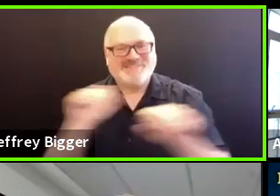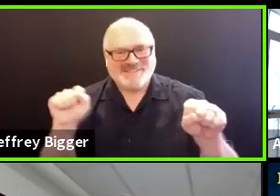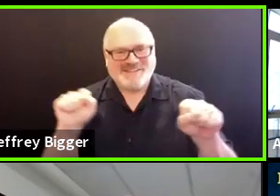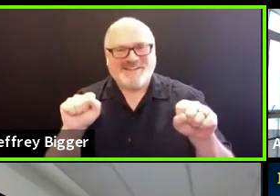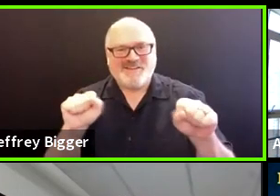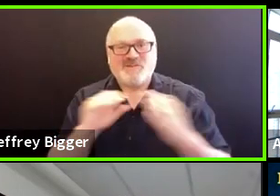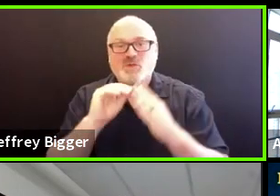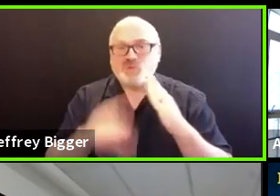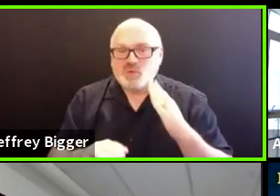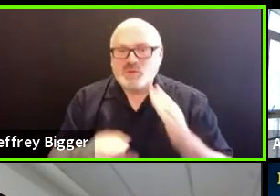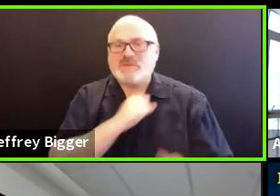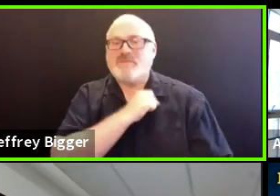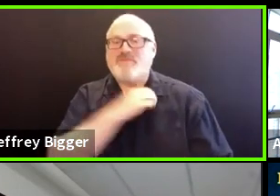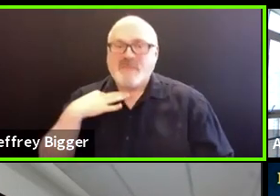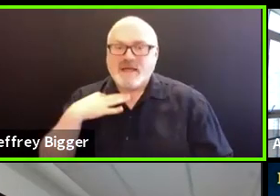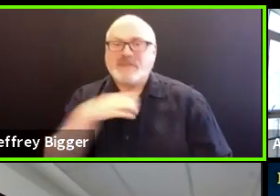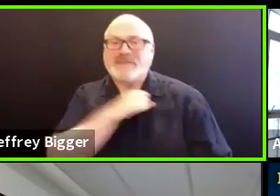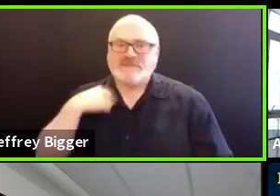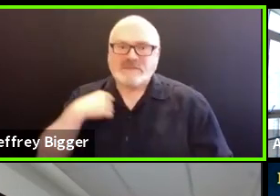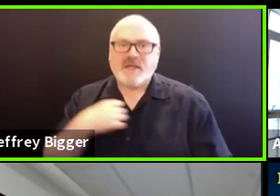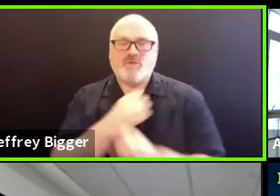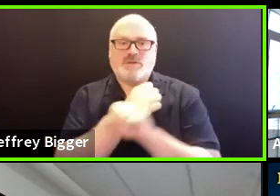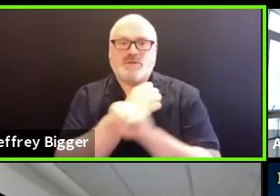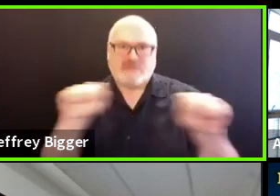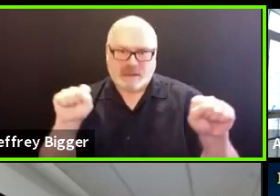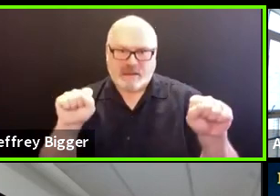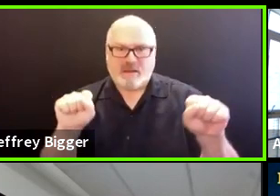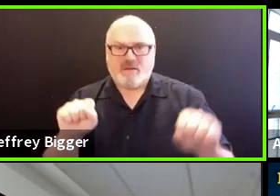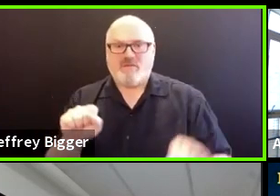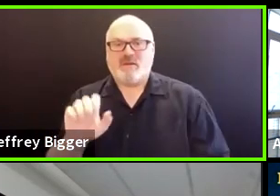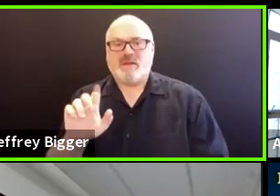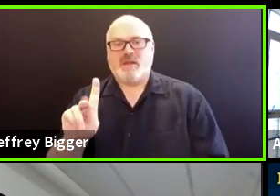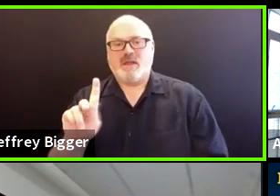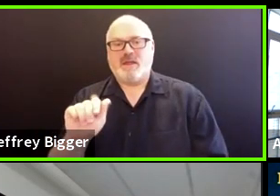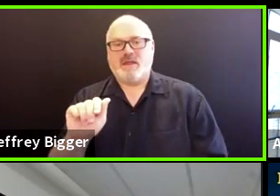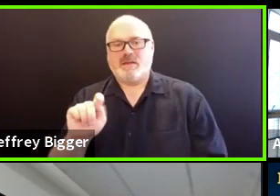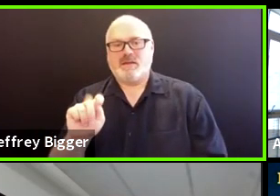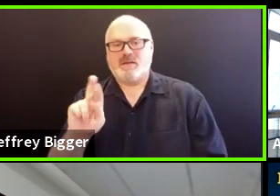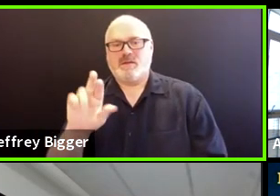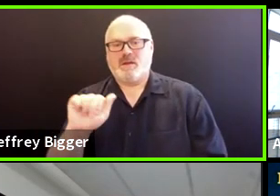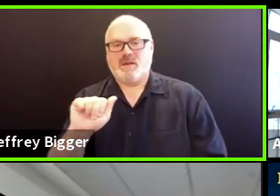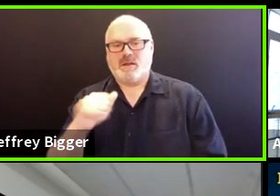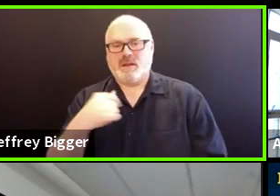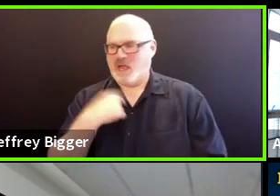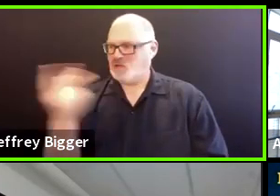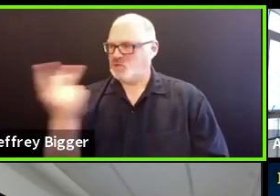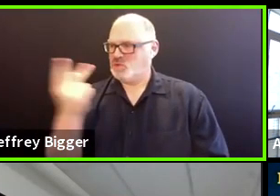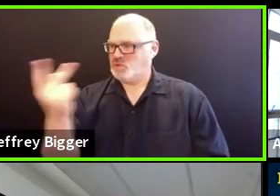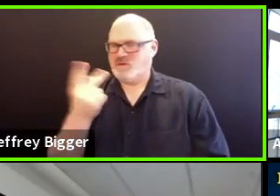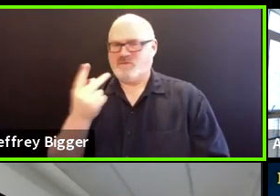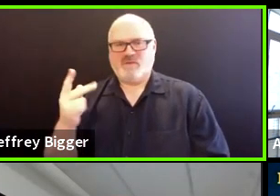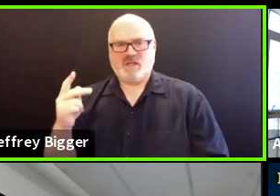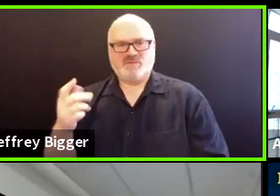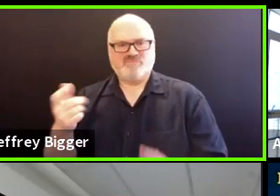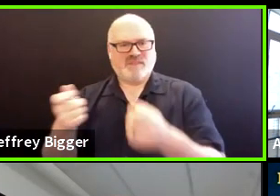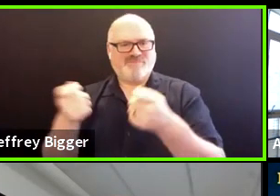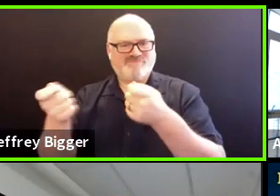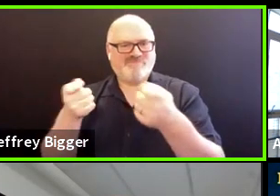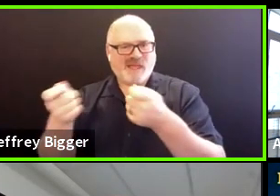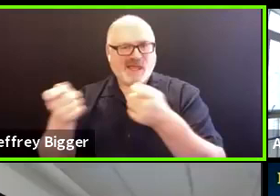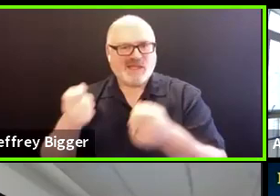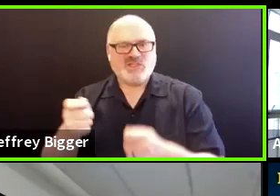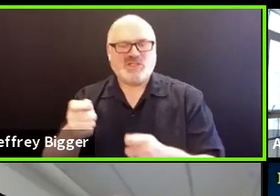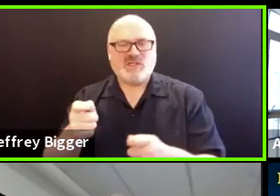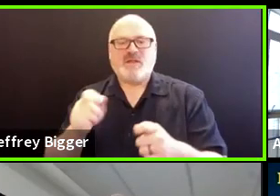our faculty, and our staff. Katrina and I are co-chairing the Reentry Task Force. And the Reentry